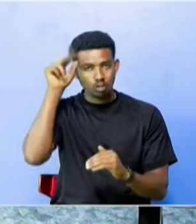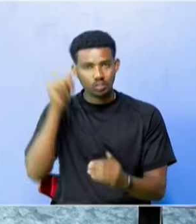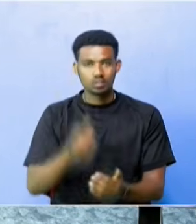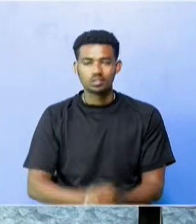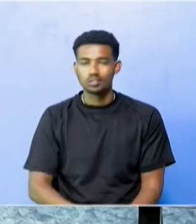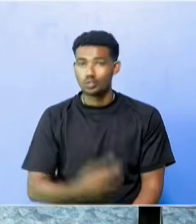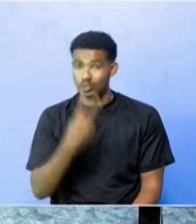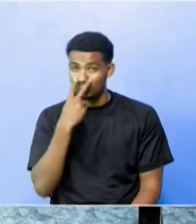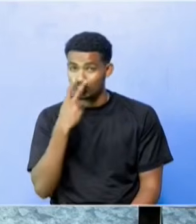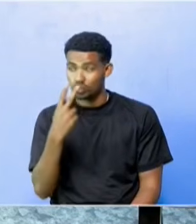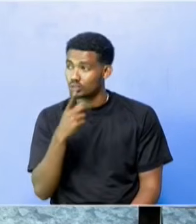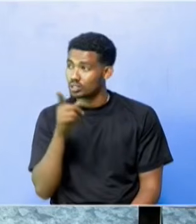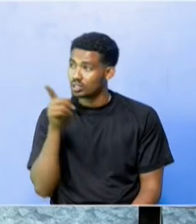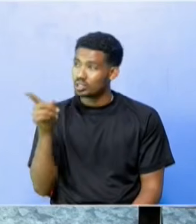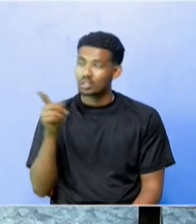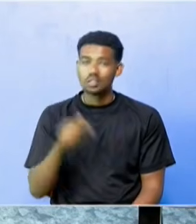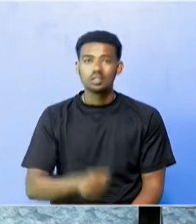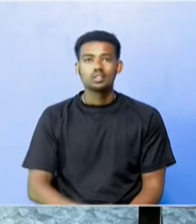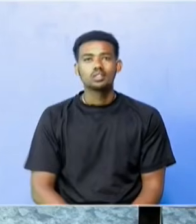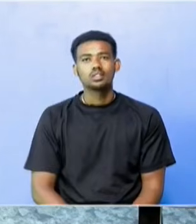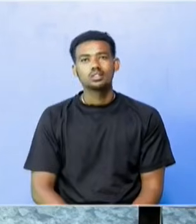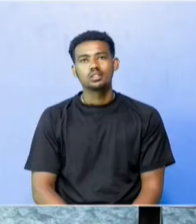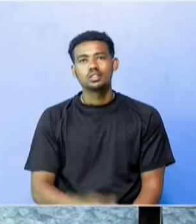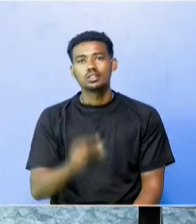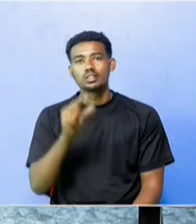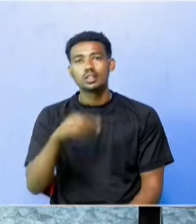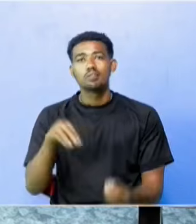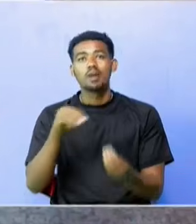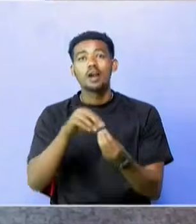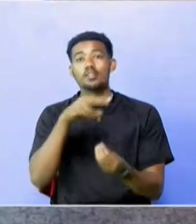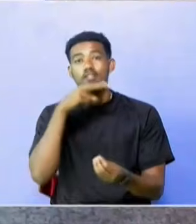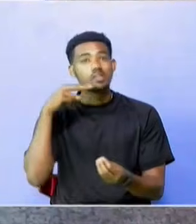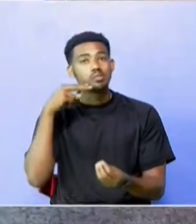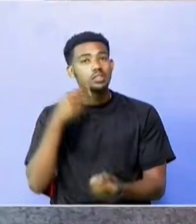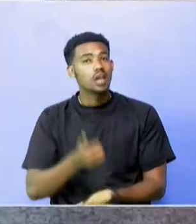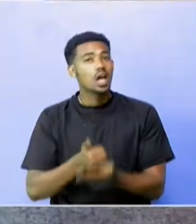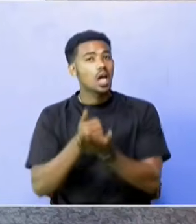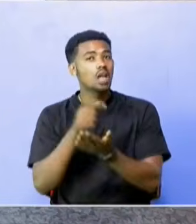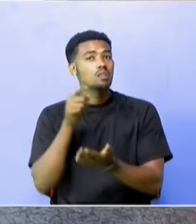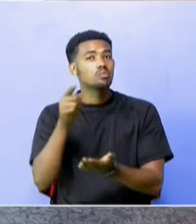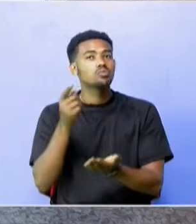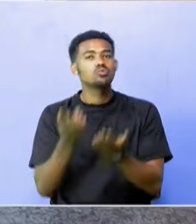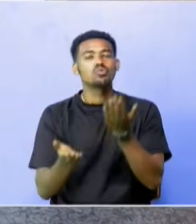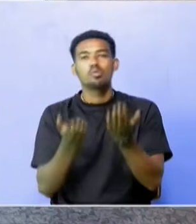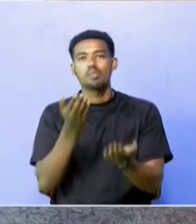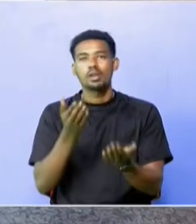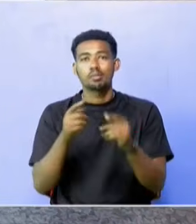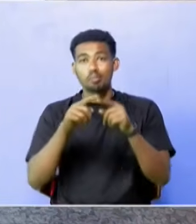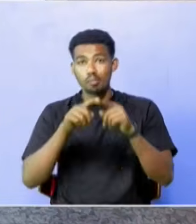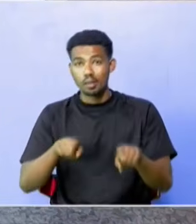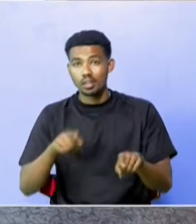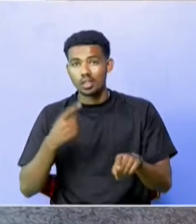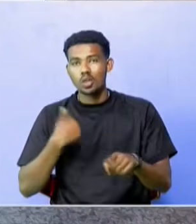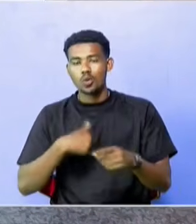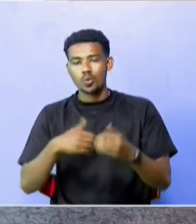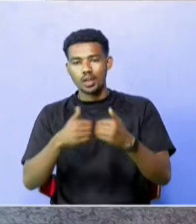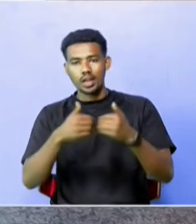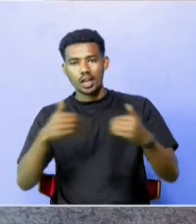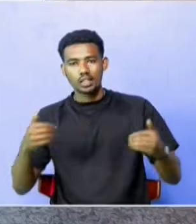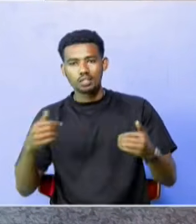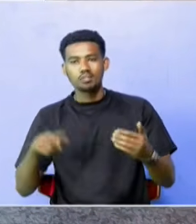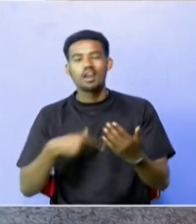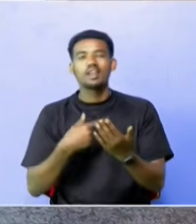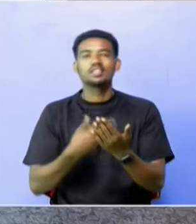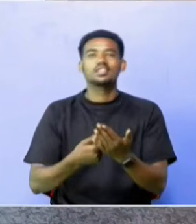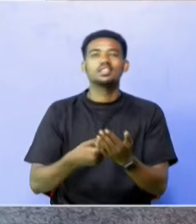see? There are also some adverbs that can help you to compare. But we classify these